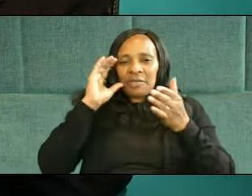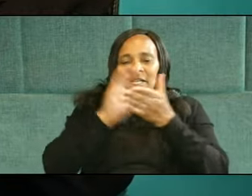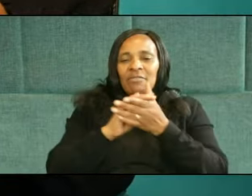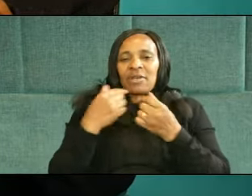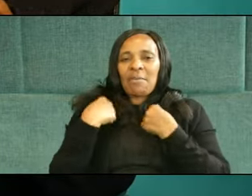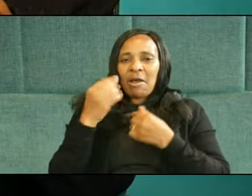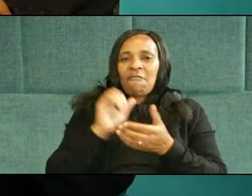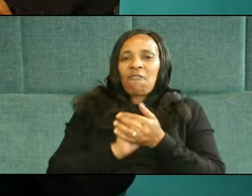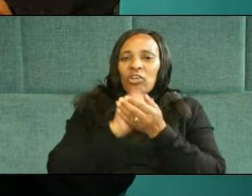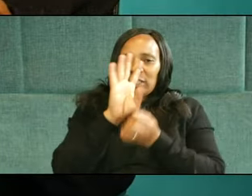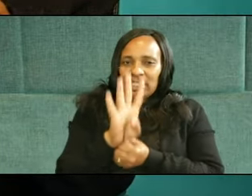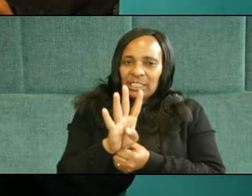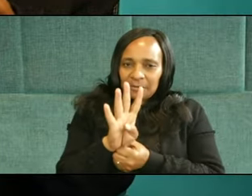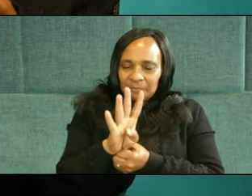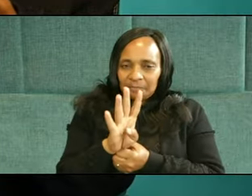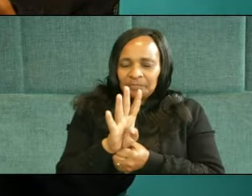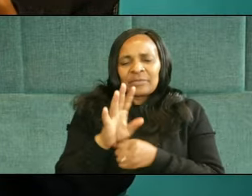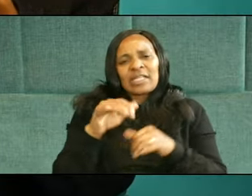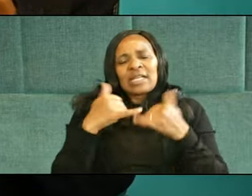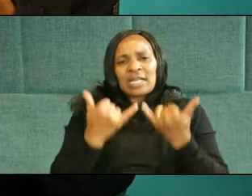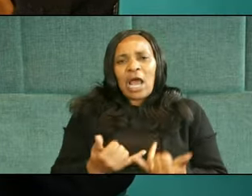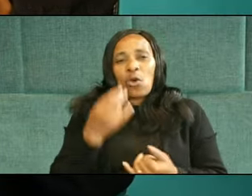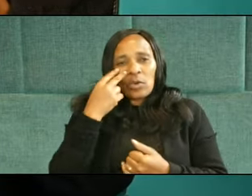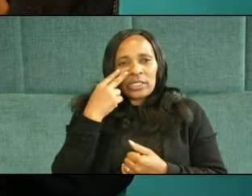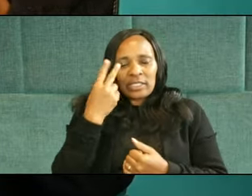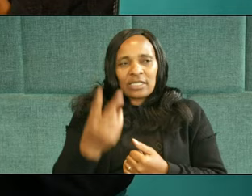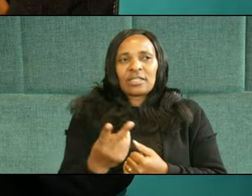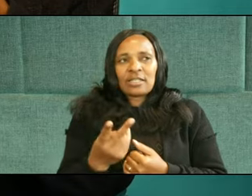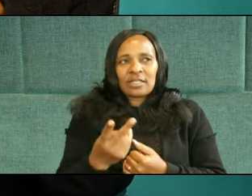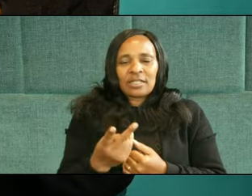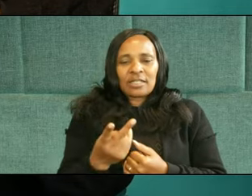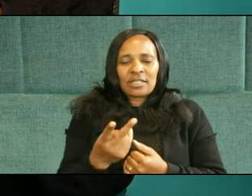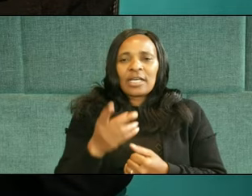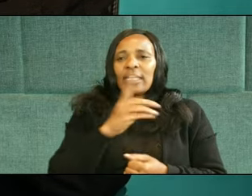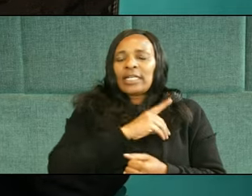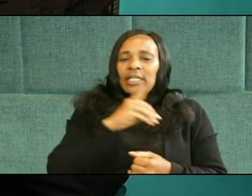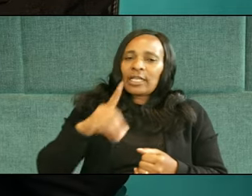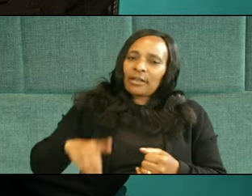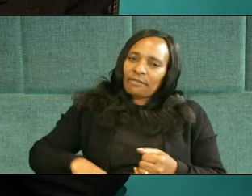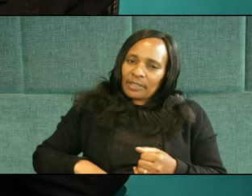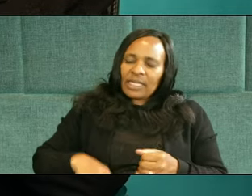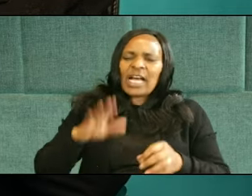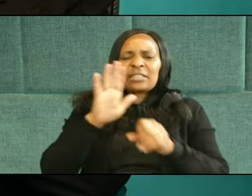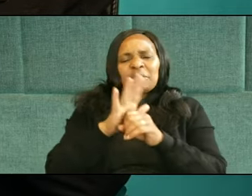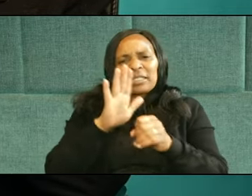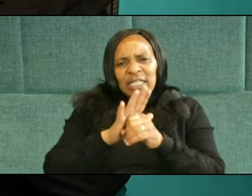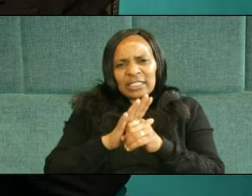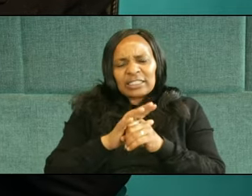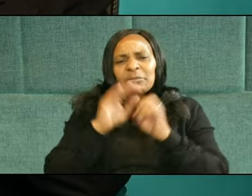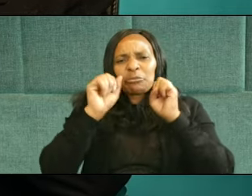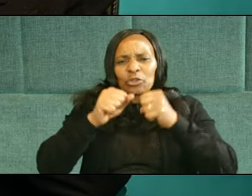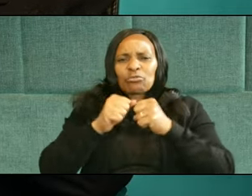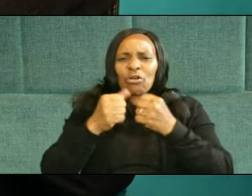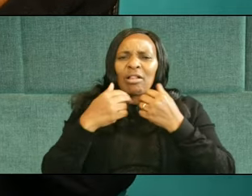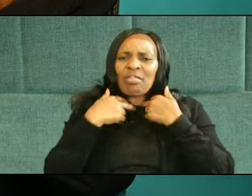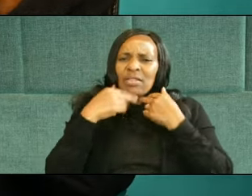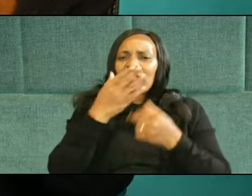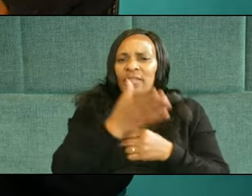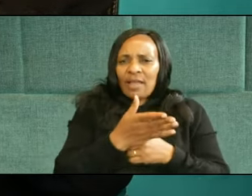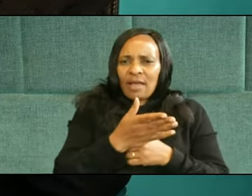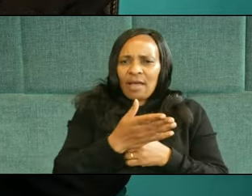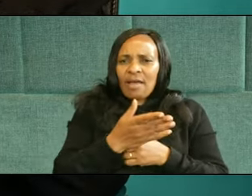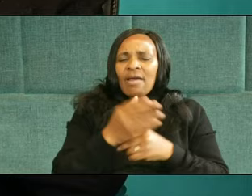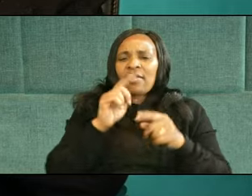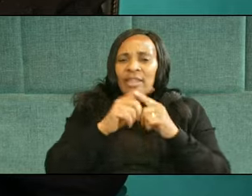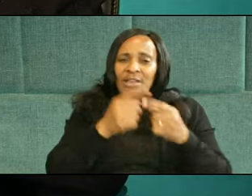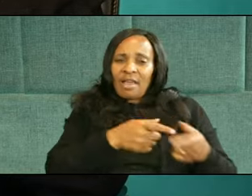14. And we see that David, as much as he had been exiled, his